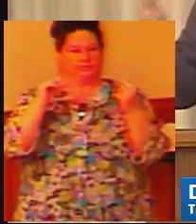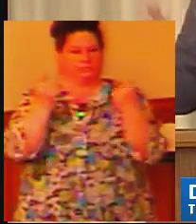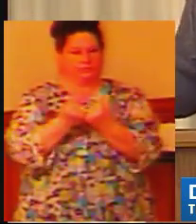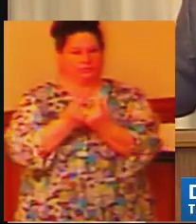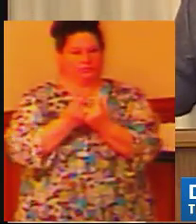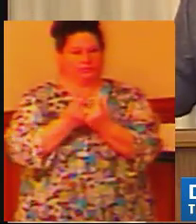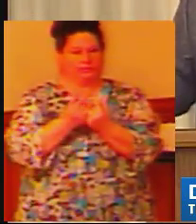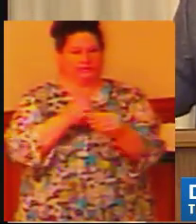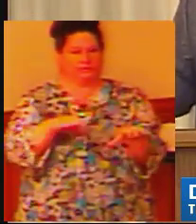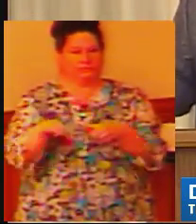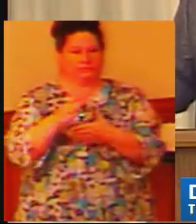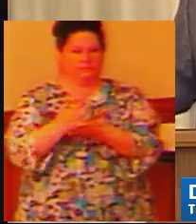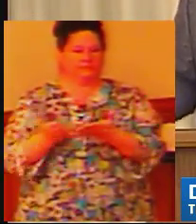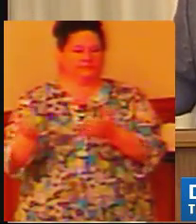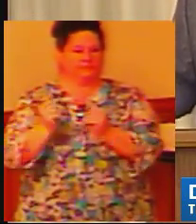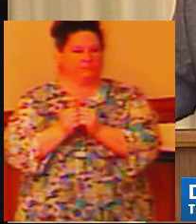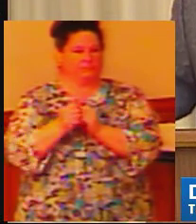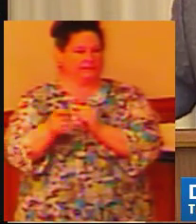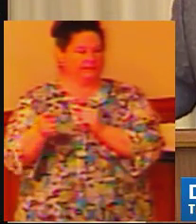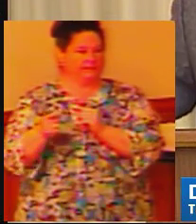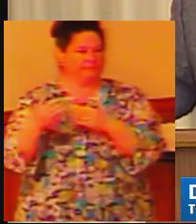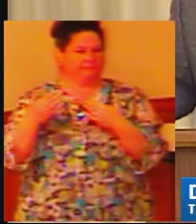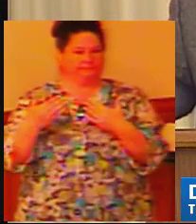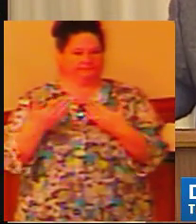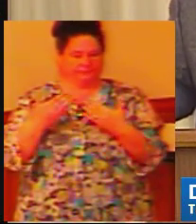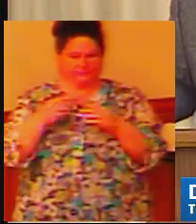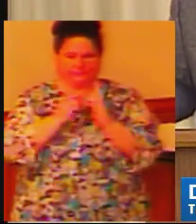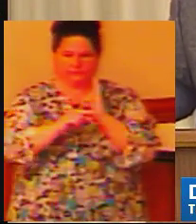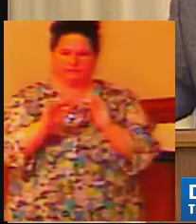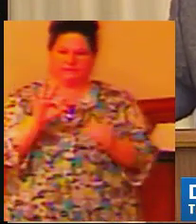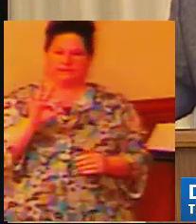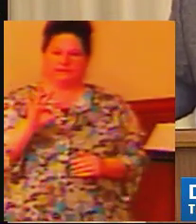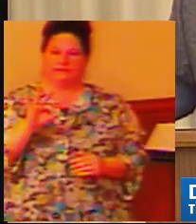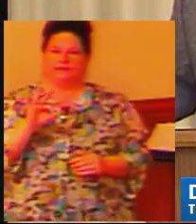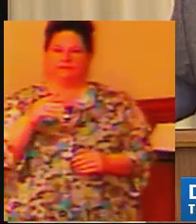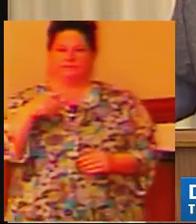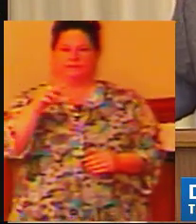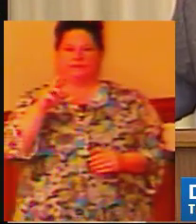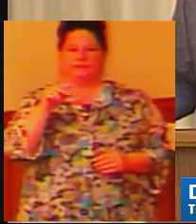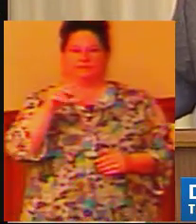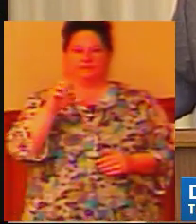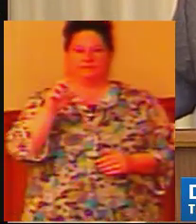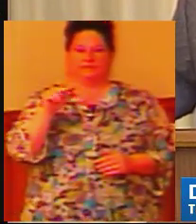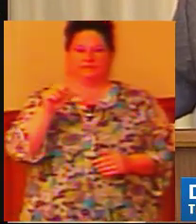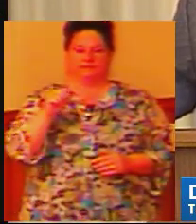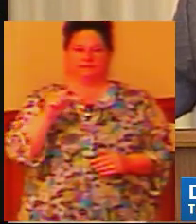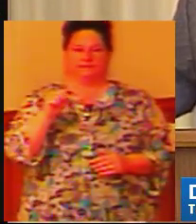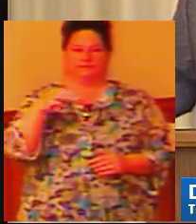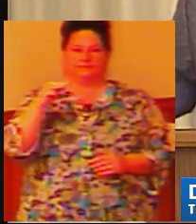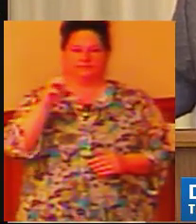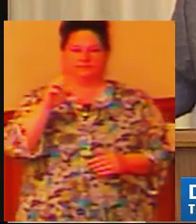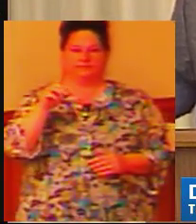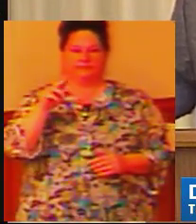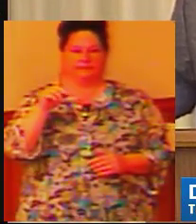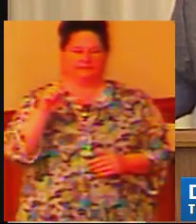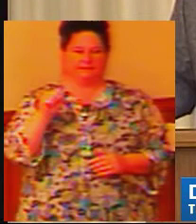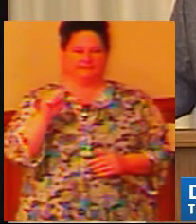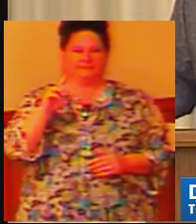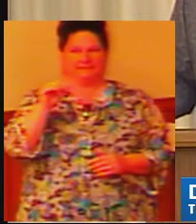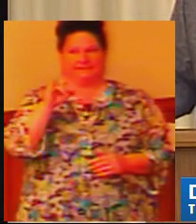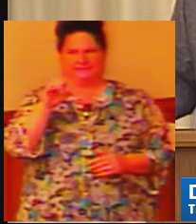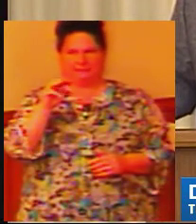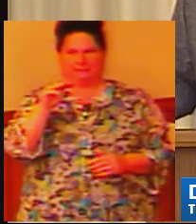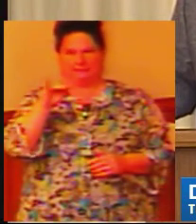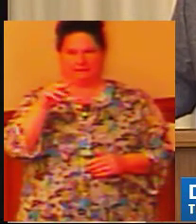and do something with them. Here we go. In verse 9, Parthians and Medes, Elamites, dwellers